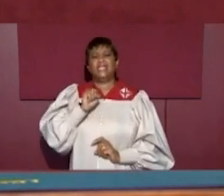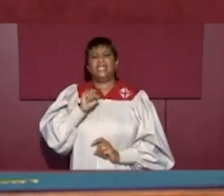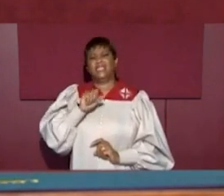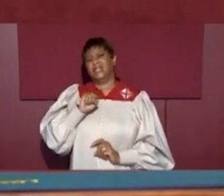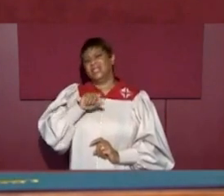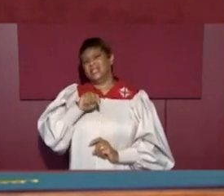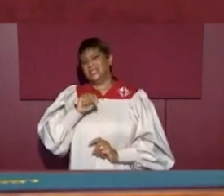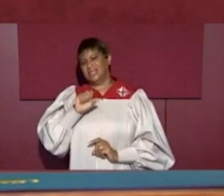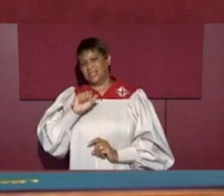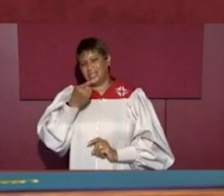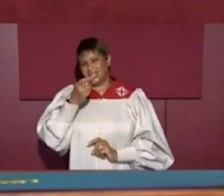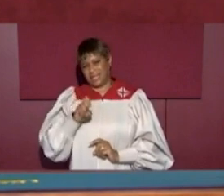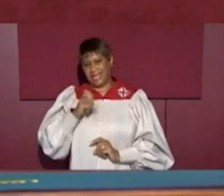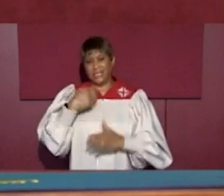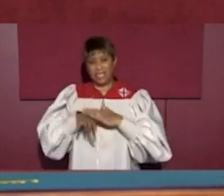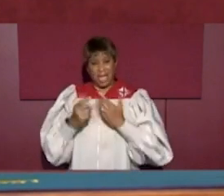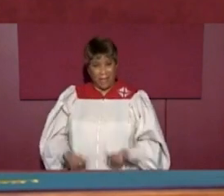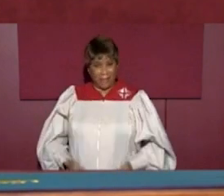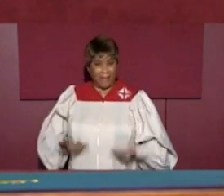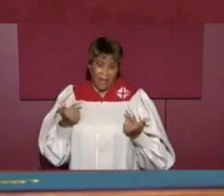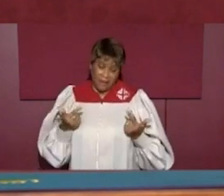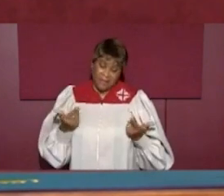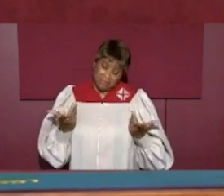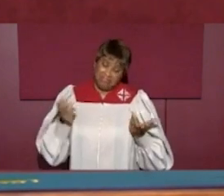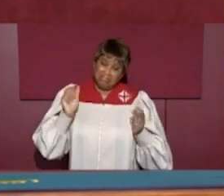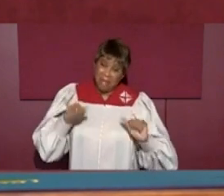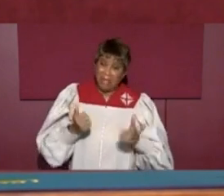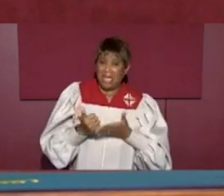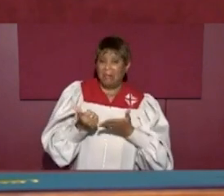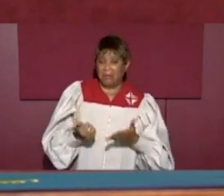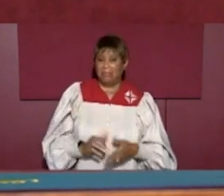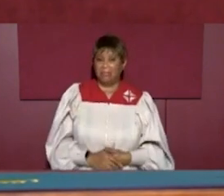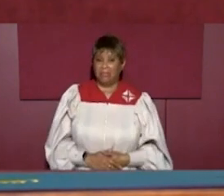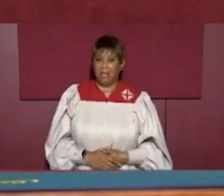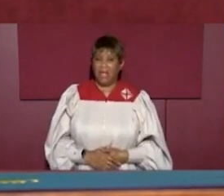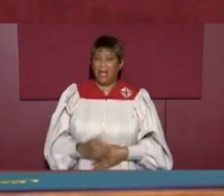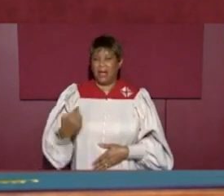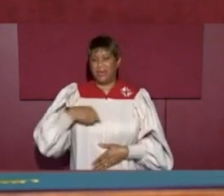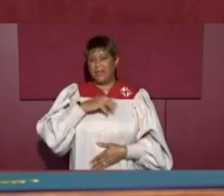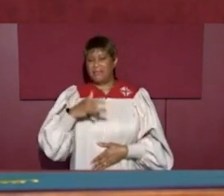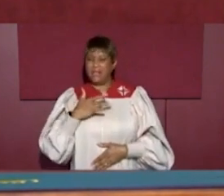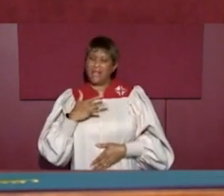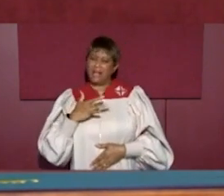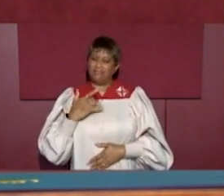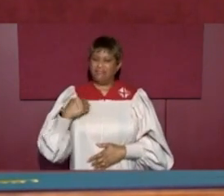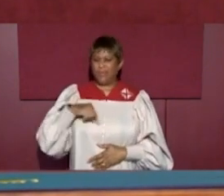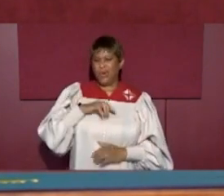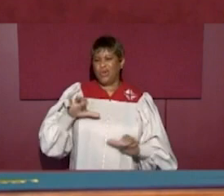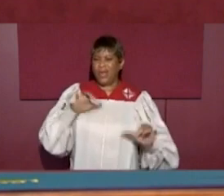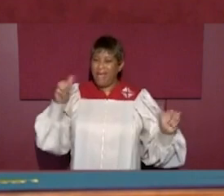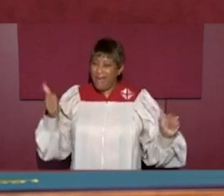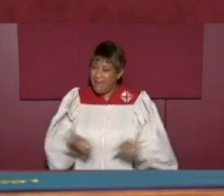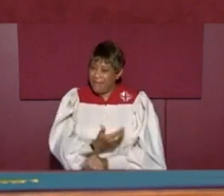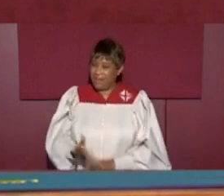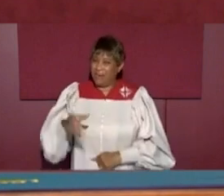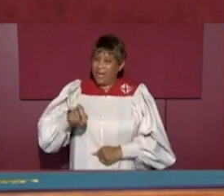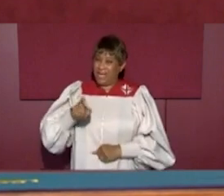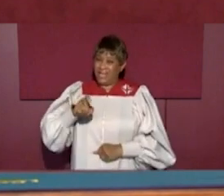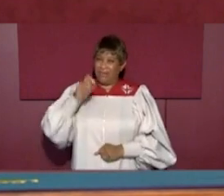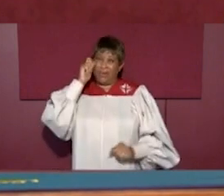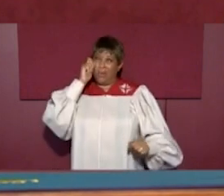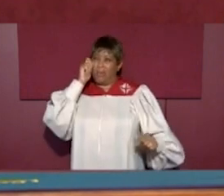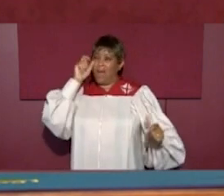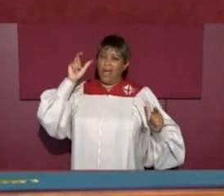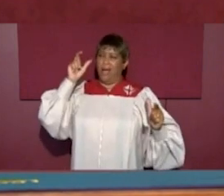can help you to get to the place where you need to be. So sometimes we can feel like we're doing all that we need to do, but we wake up